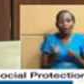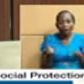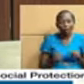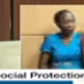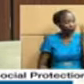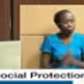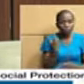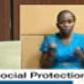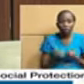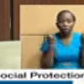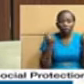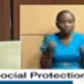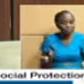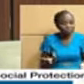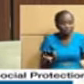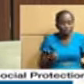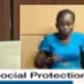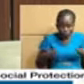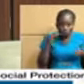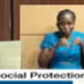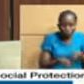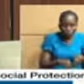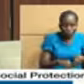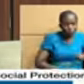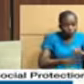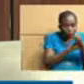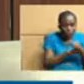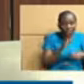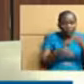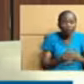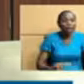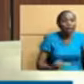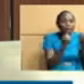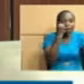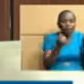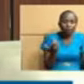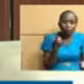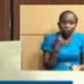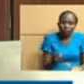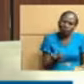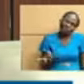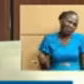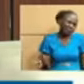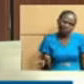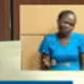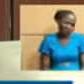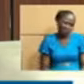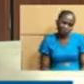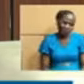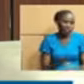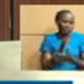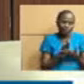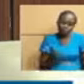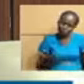longer count, we have that car. It was donated and it simply went like that, and it went with even lives. So